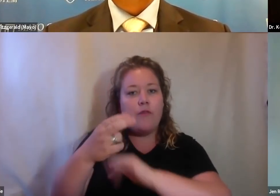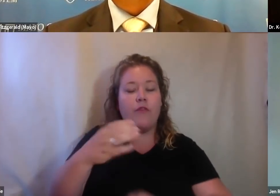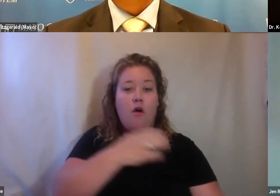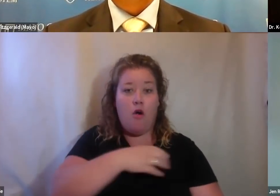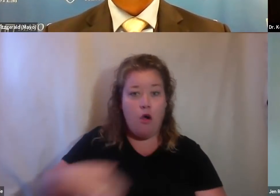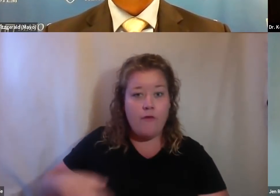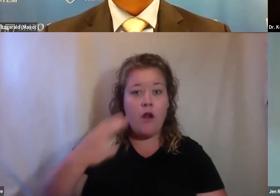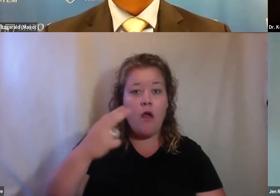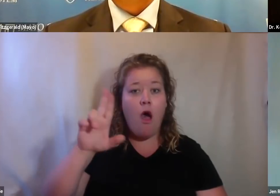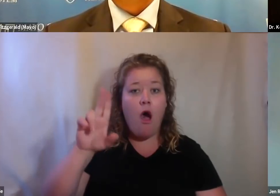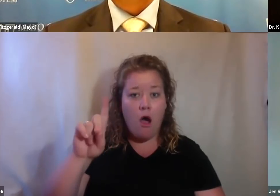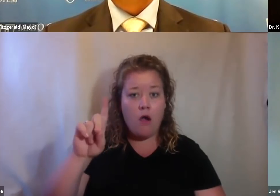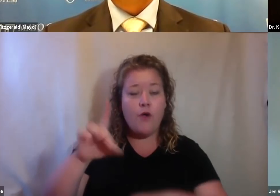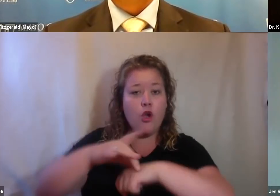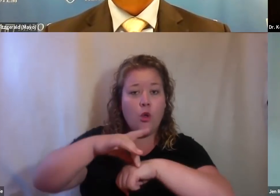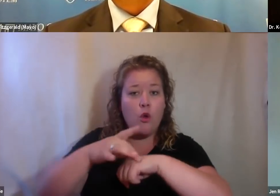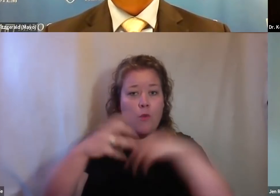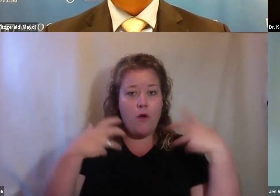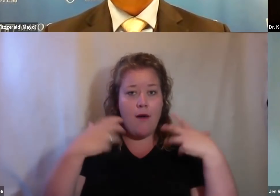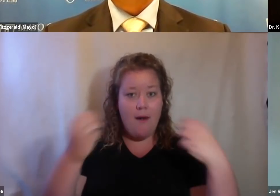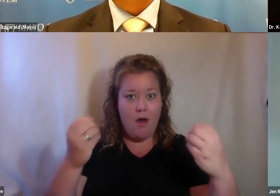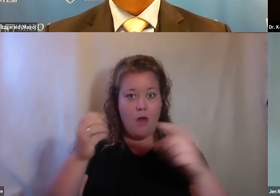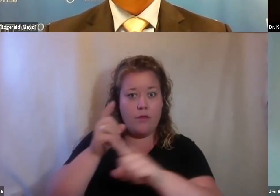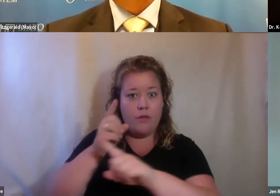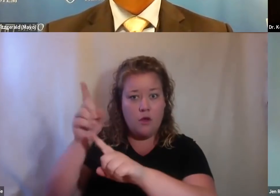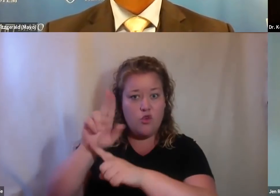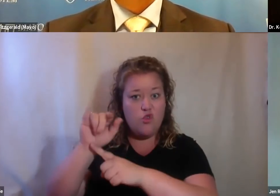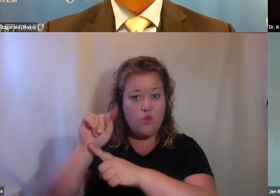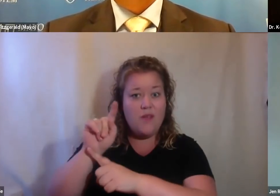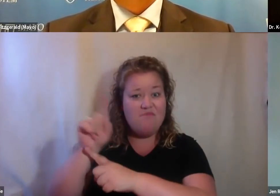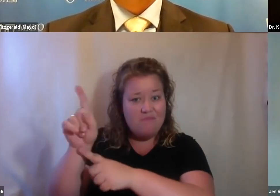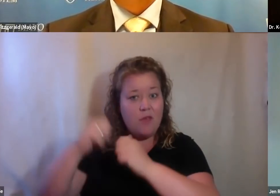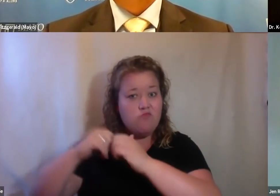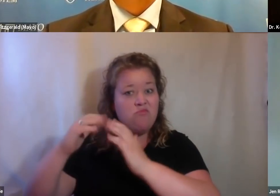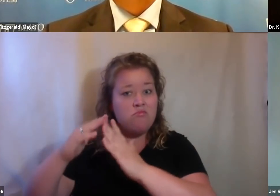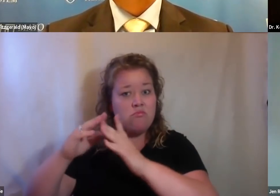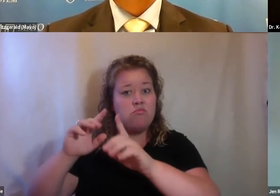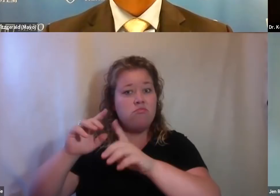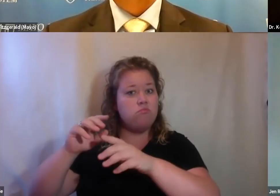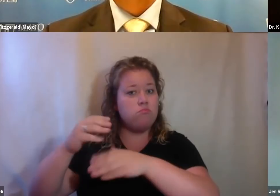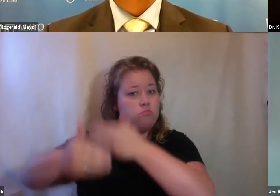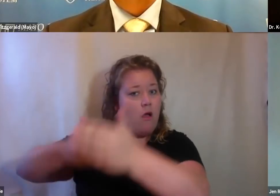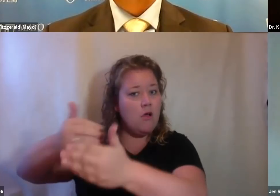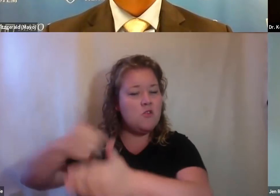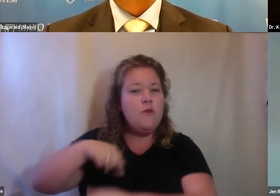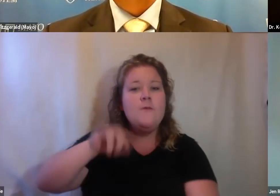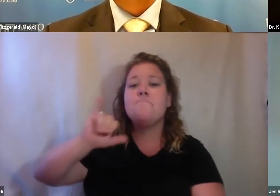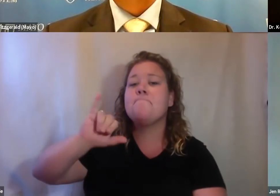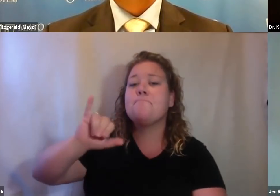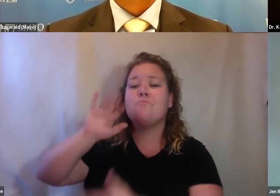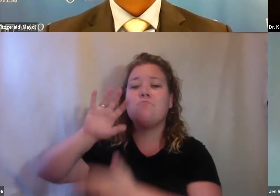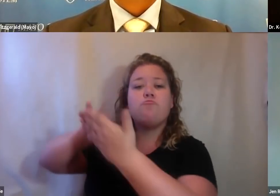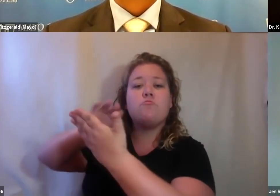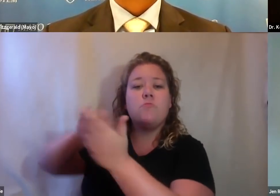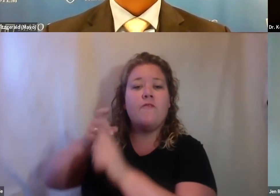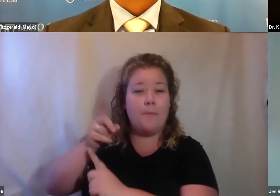system and data, and then it's been adapted to really fit our state, in our region, and our healthcare system, so it's a little more,